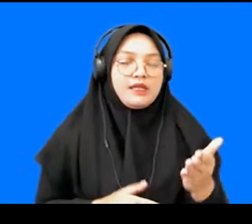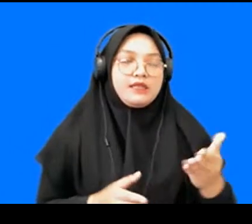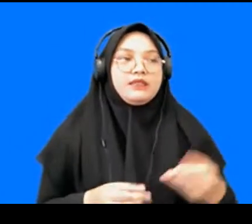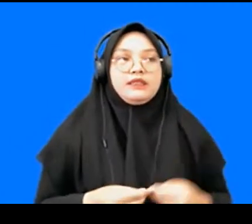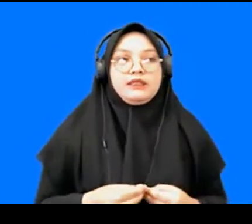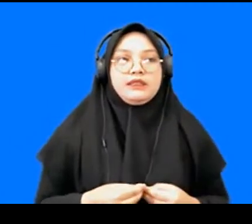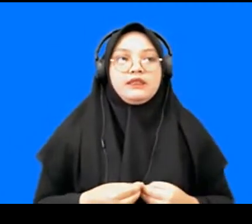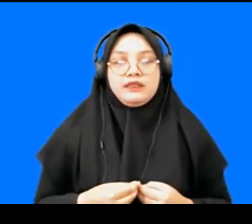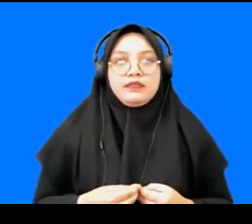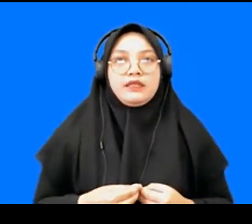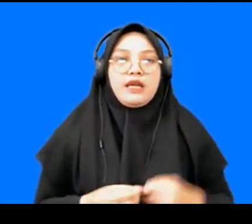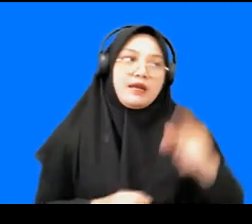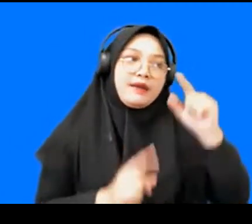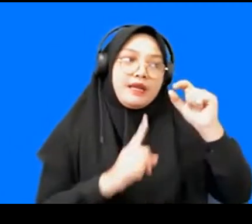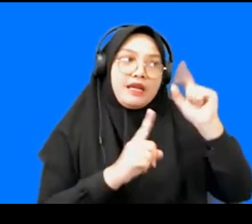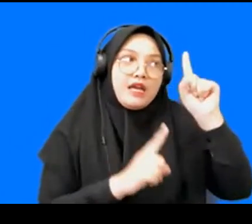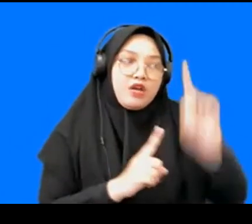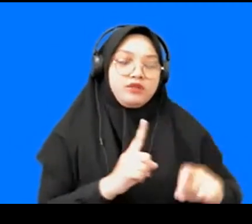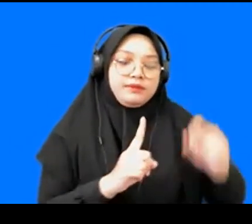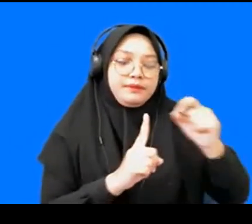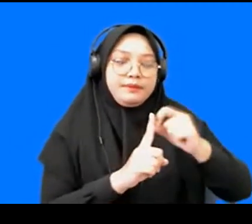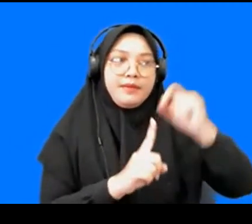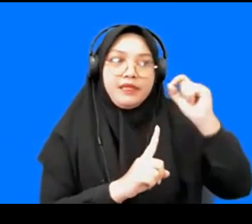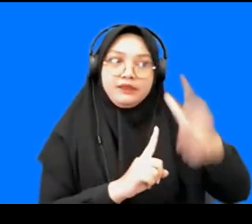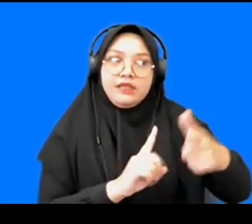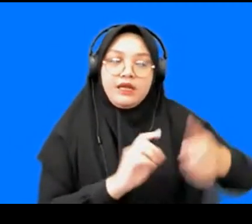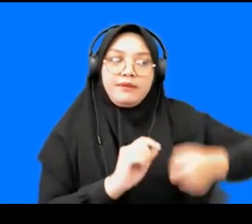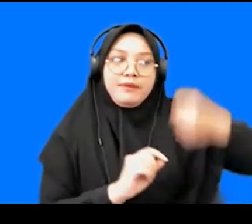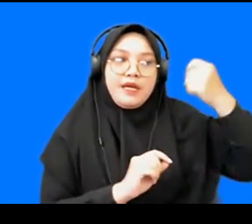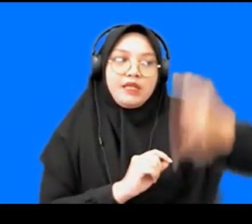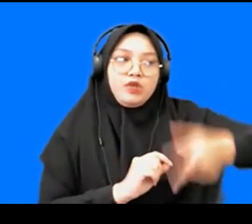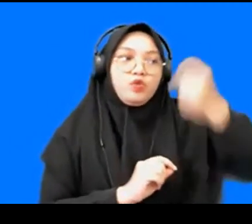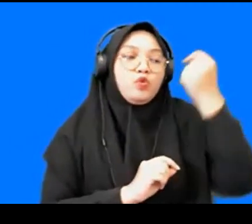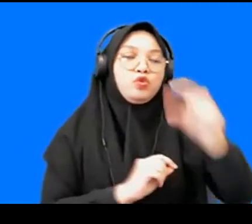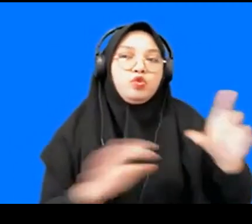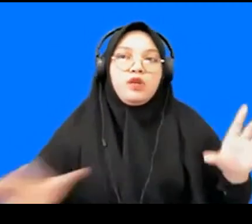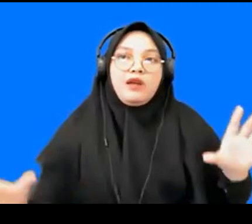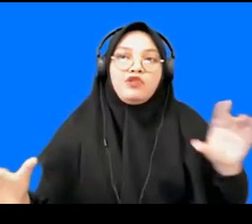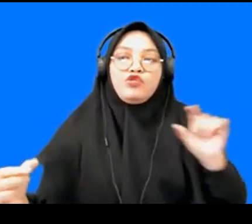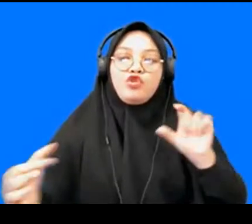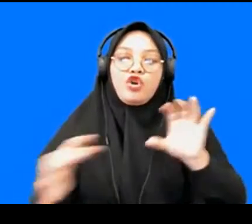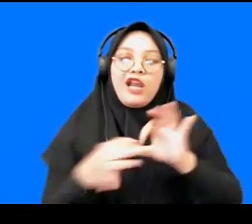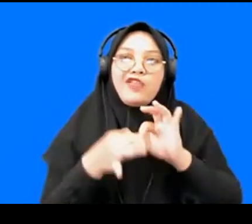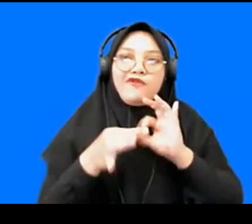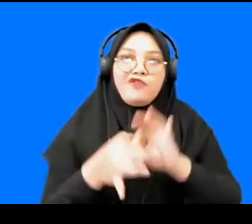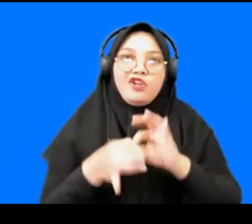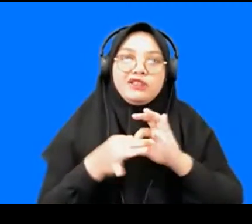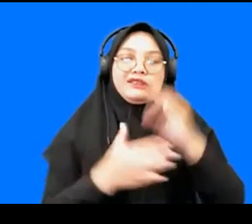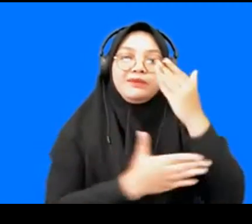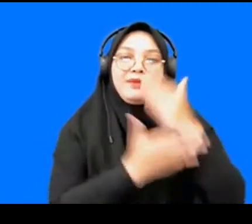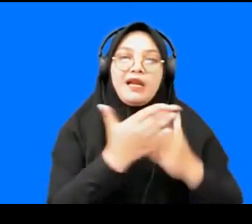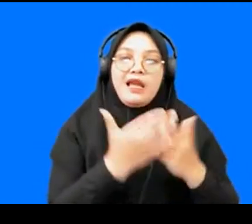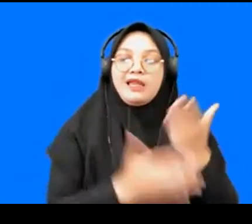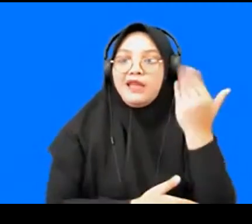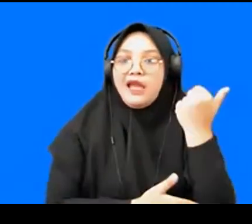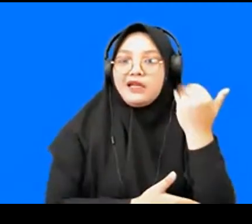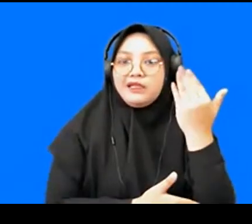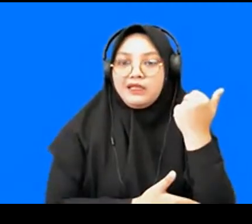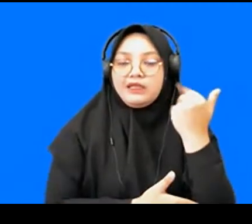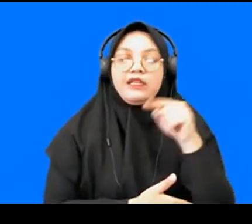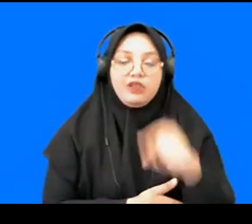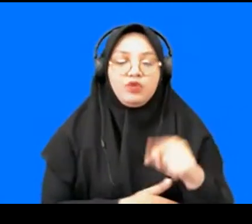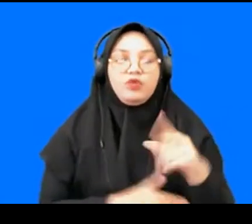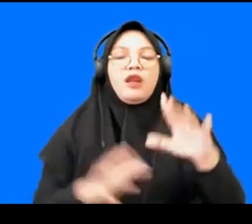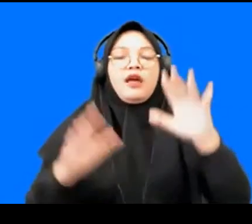the net worth, on the half $1 billion. So that's our legal framework that we are trying to propose in the Philippines. Now,